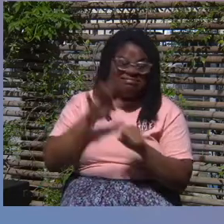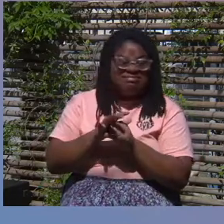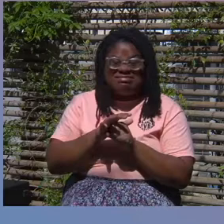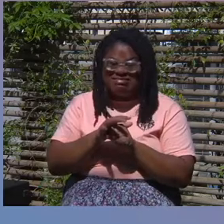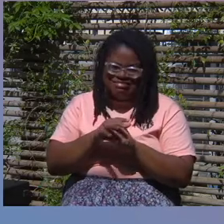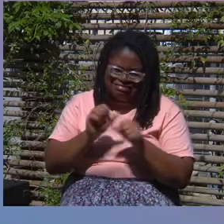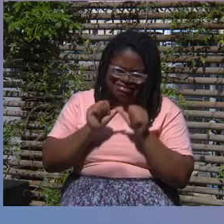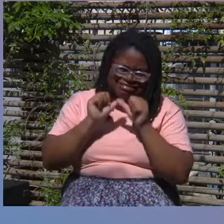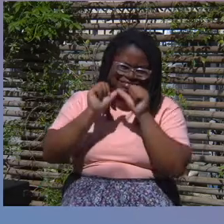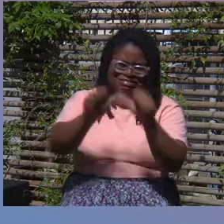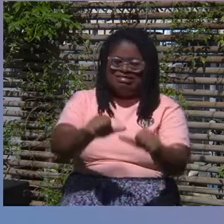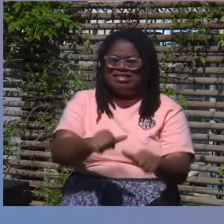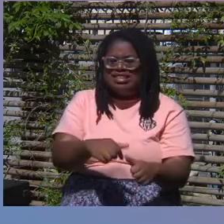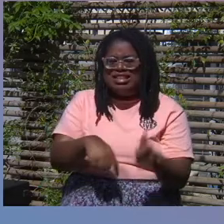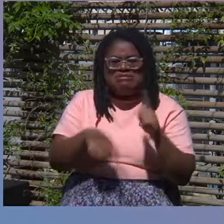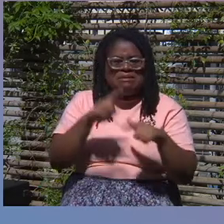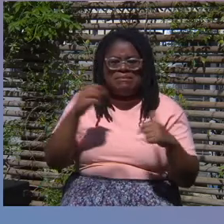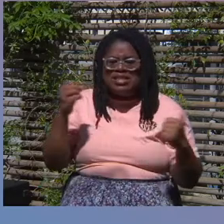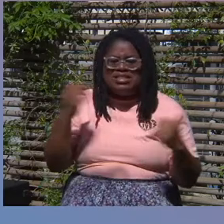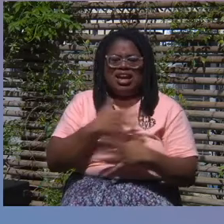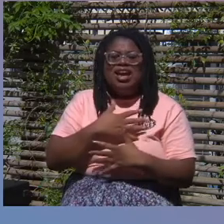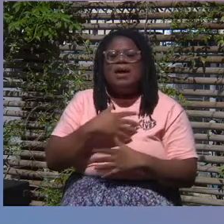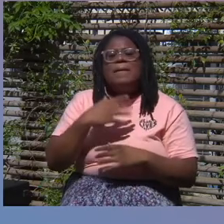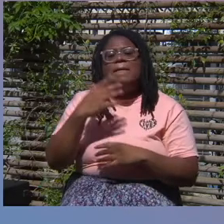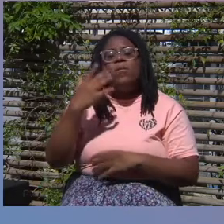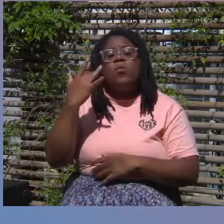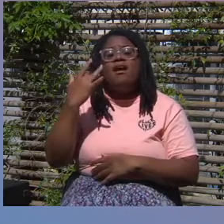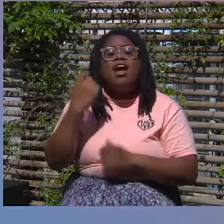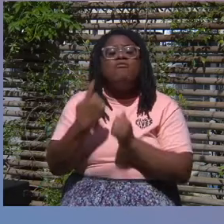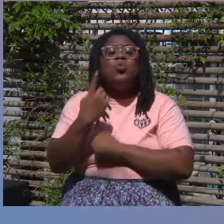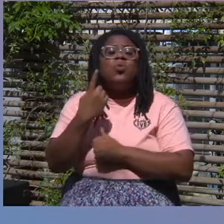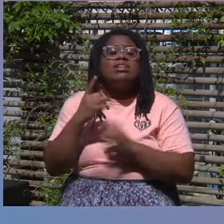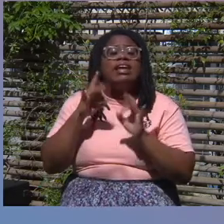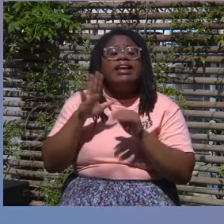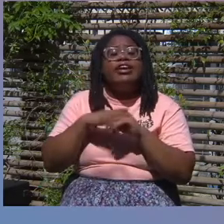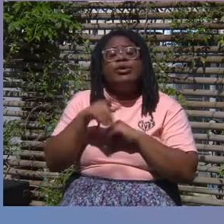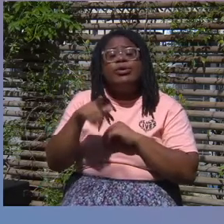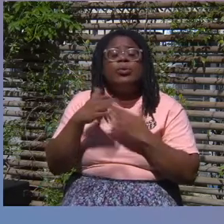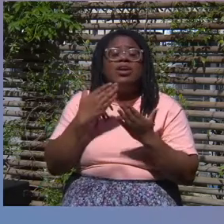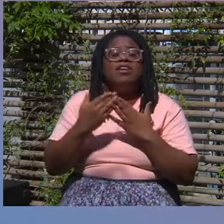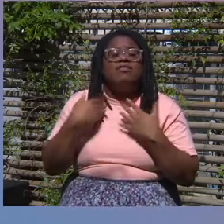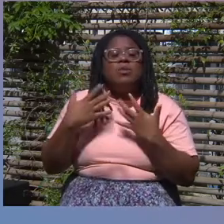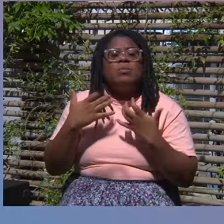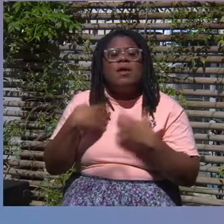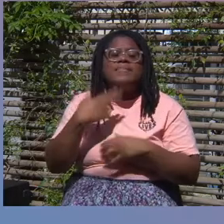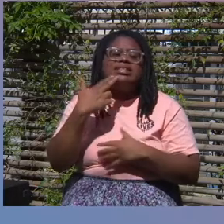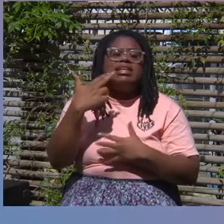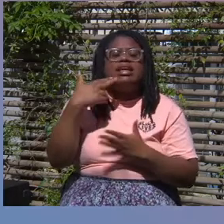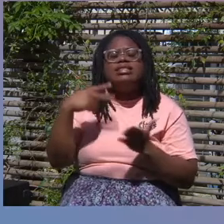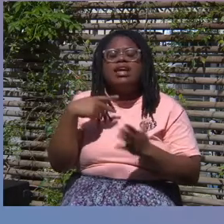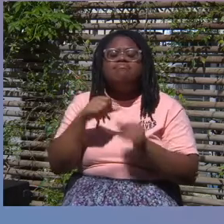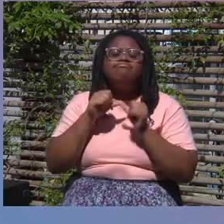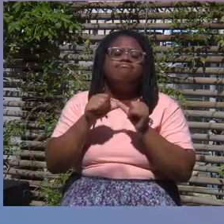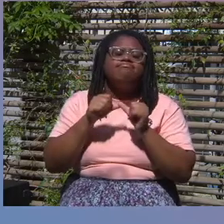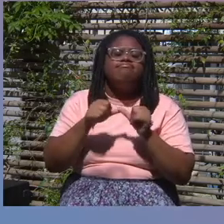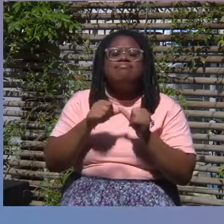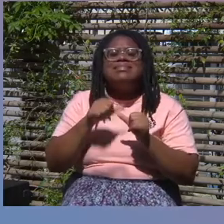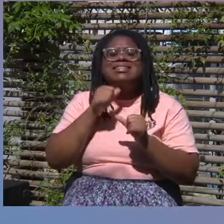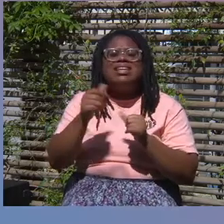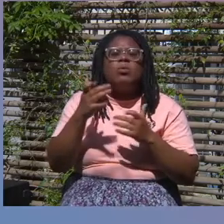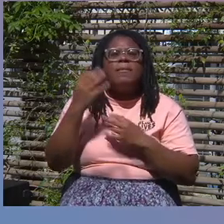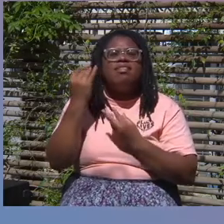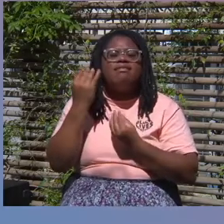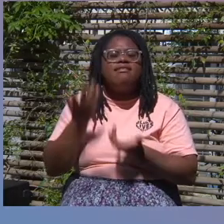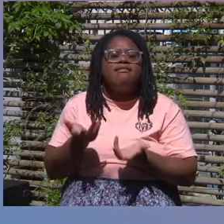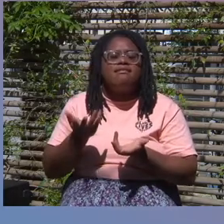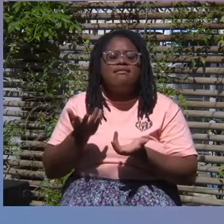Dedication. Yeah, you got to believe and you can't be scared because everybody's like hating on you, whatever. They want me to keep singing and dancing. They didn't want to me to be